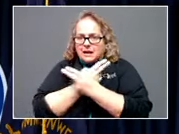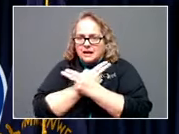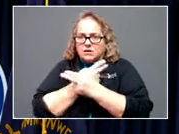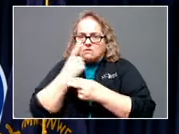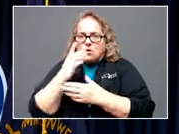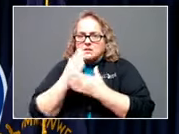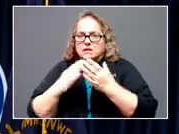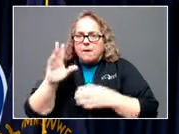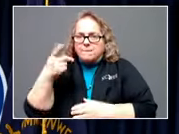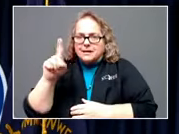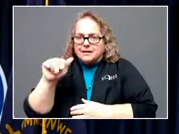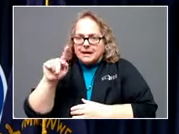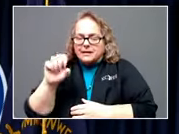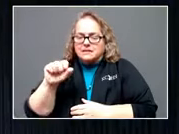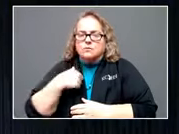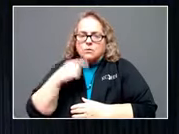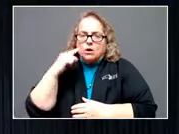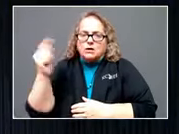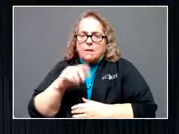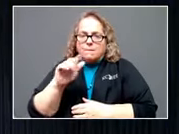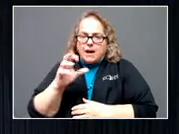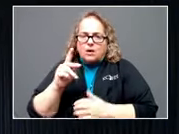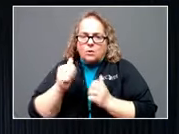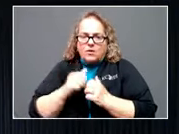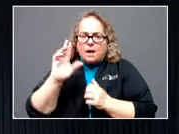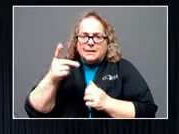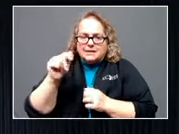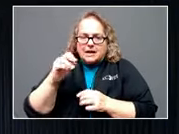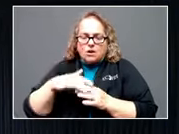and we'll update on tornado relief efforts.